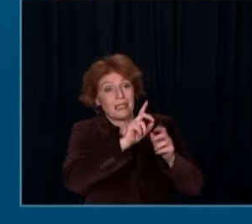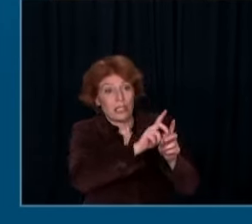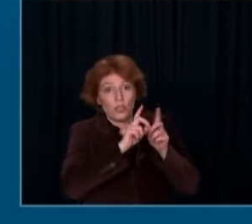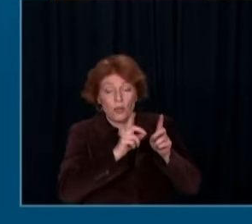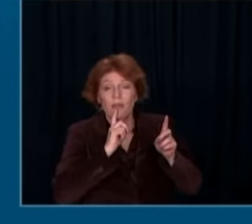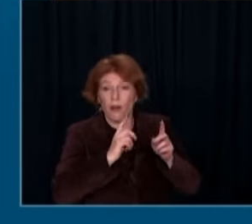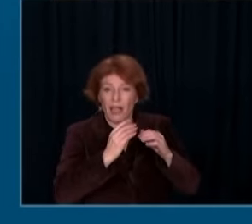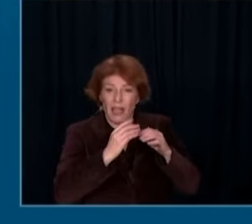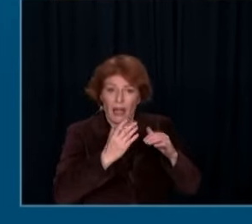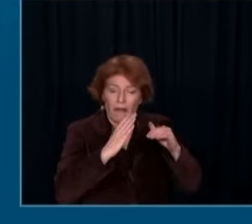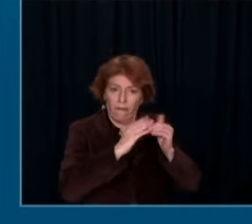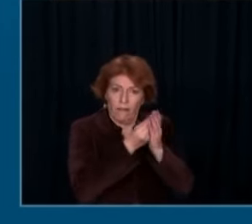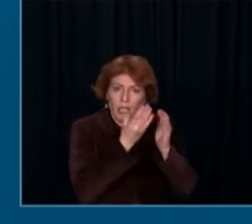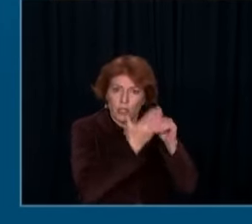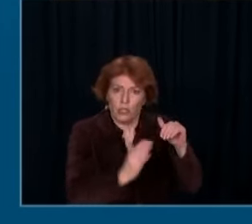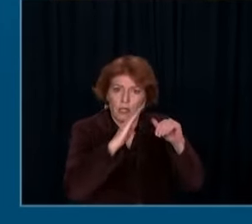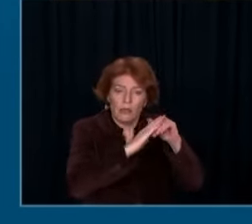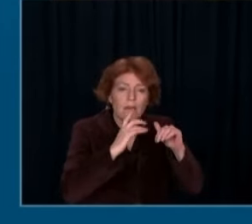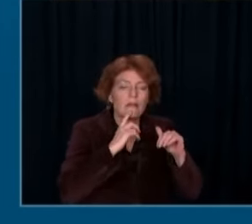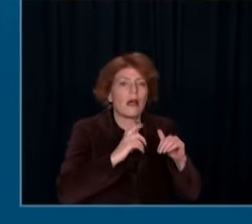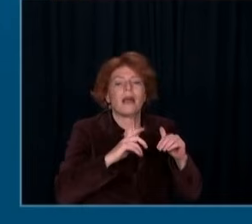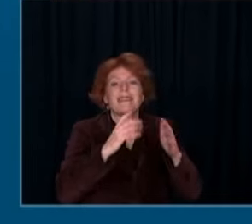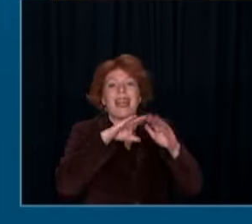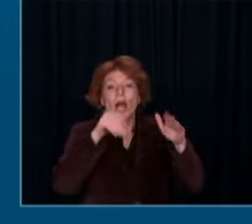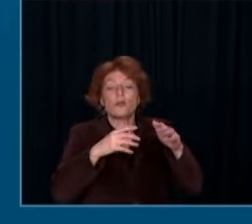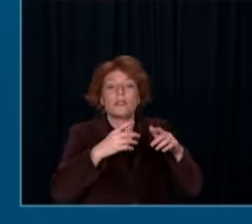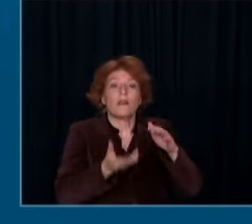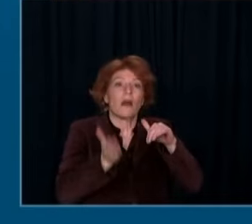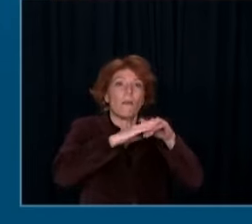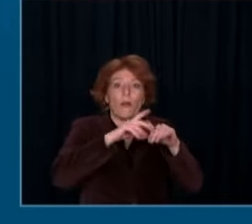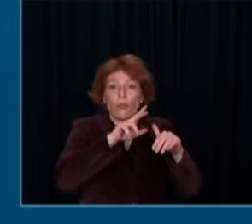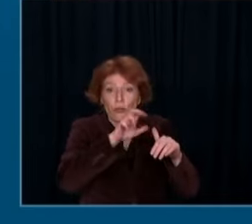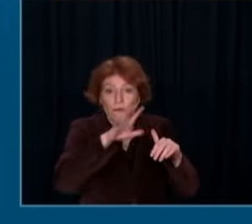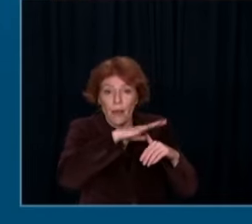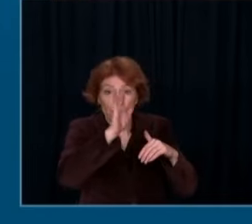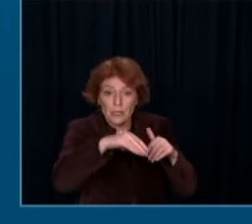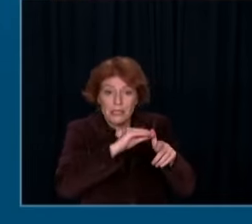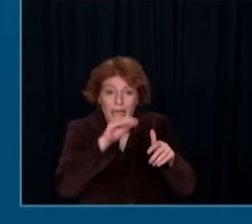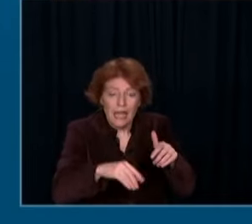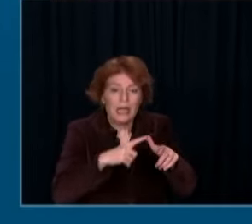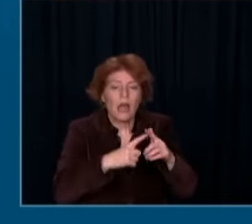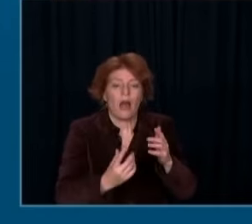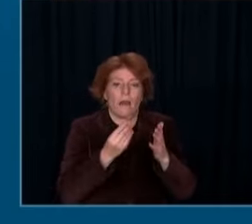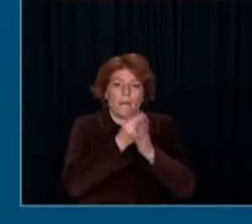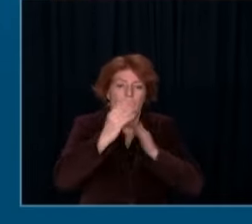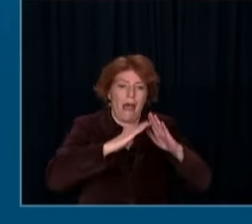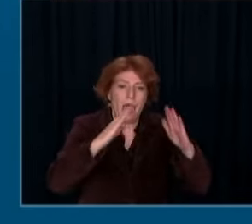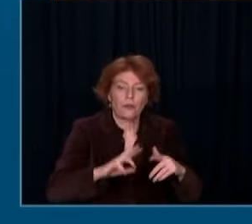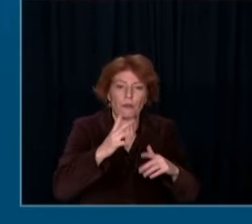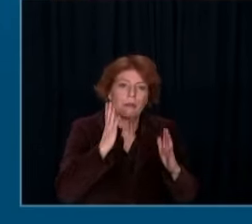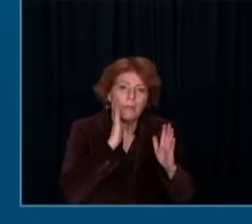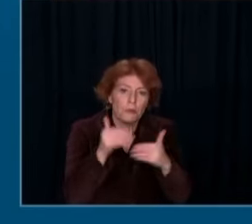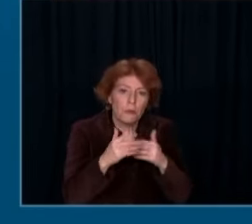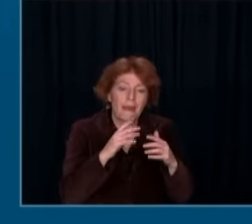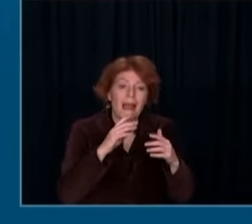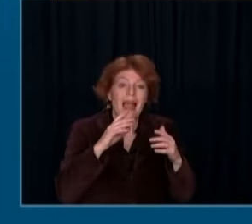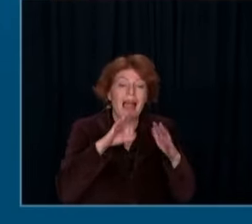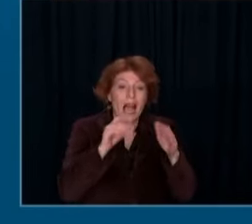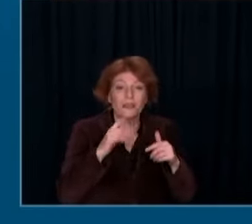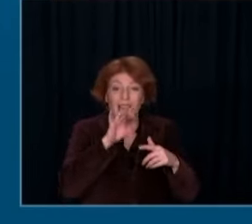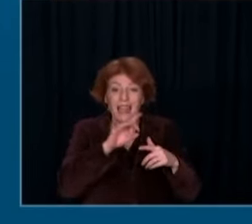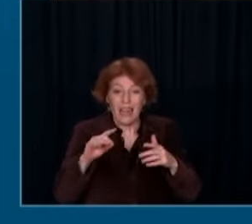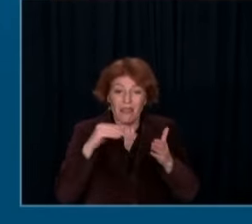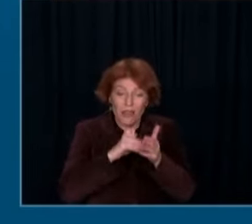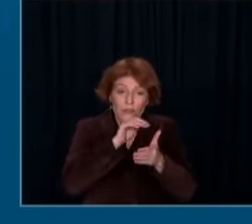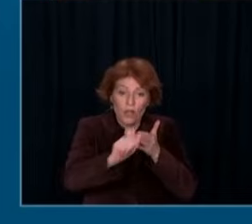inflation. Housing prices are on the rise. They've gone up 35%. I talked about when I first moved here and bought a house, a three-bedroom house for